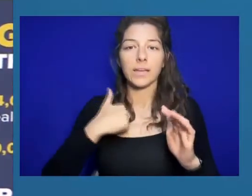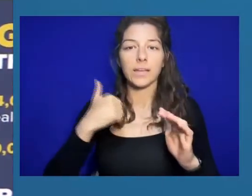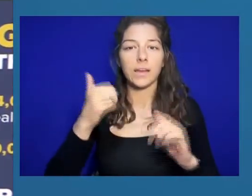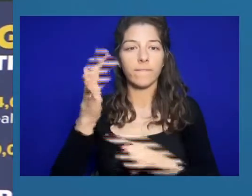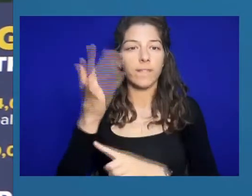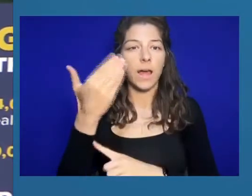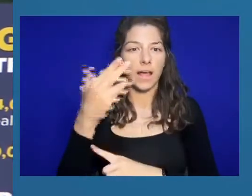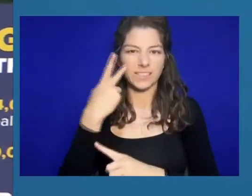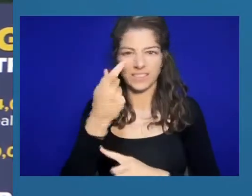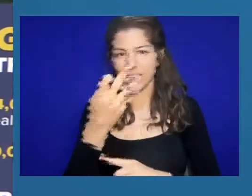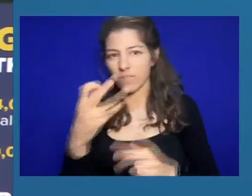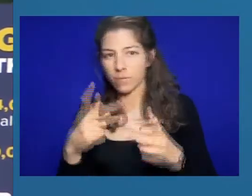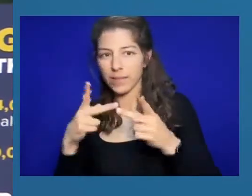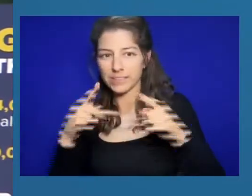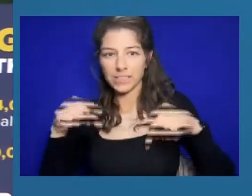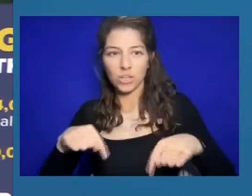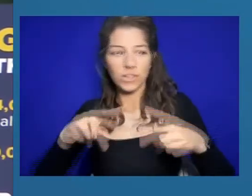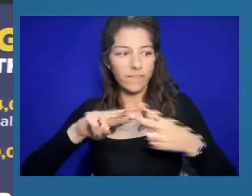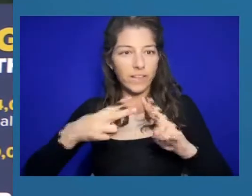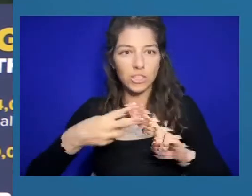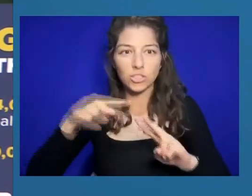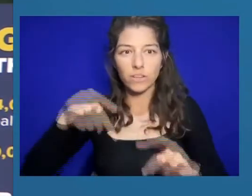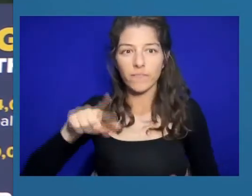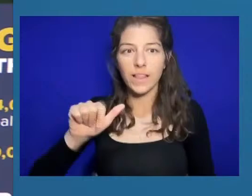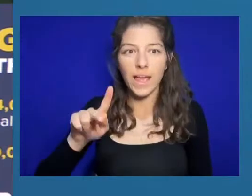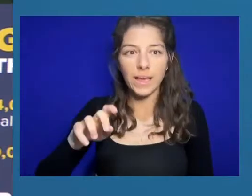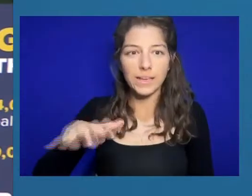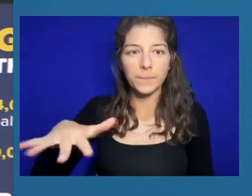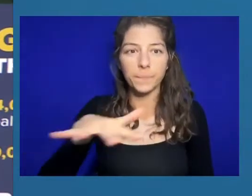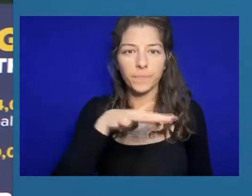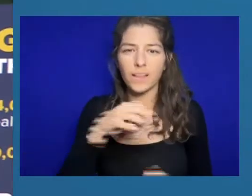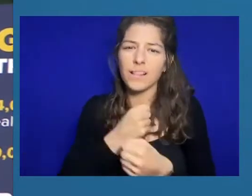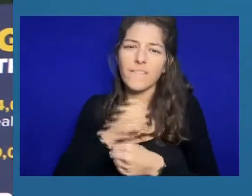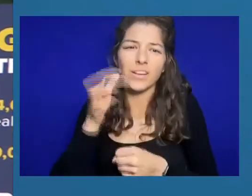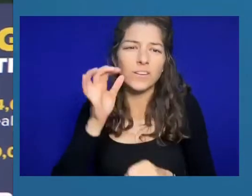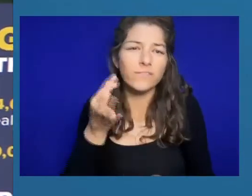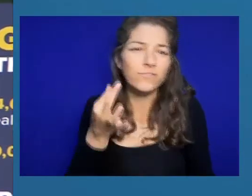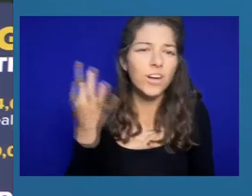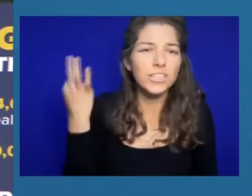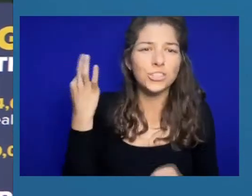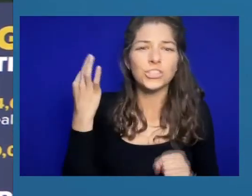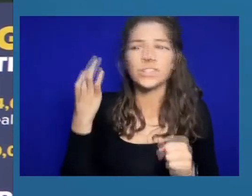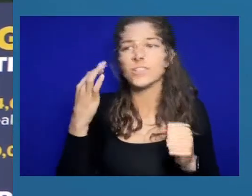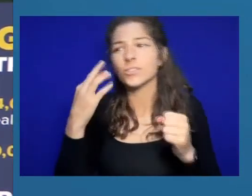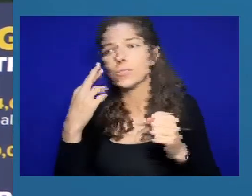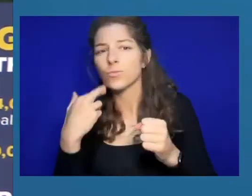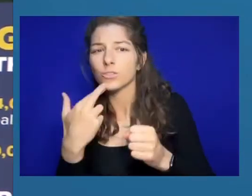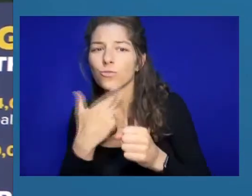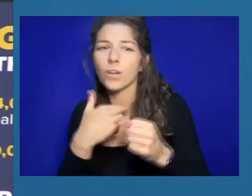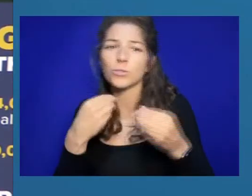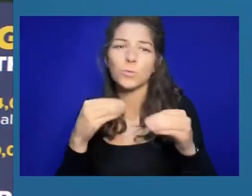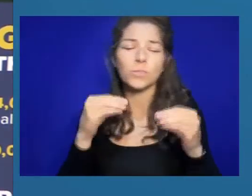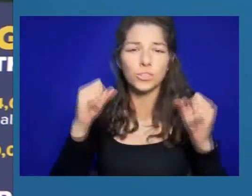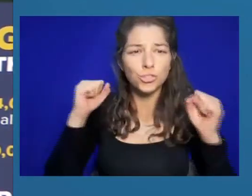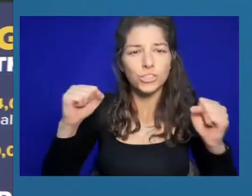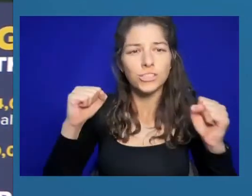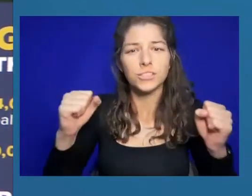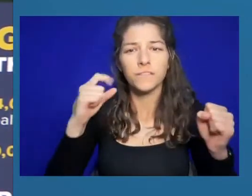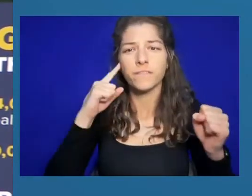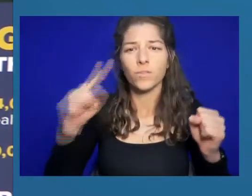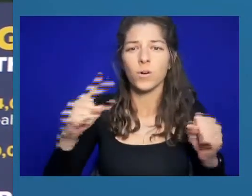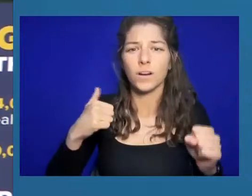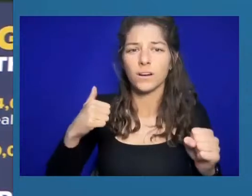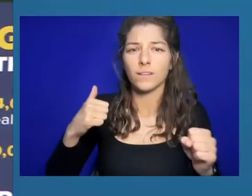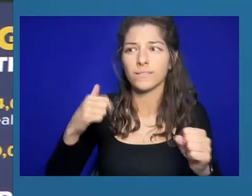several places here in the village of Saranac Lake, and love hearing French in our restaurants and stores. We cheer for the Habs, well, many of us